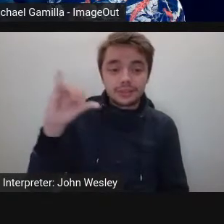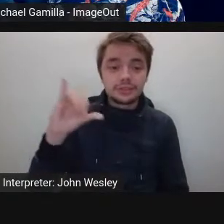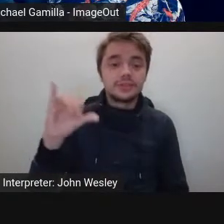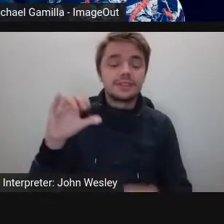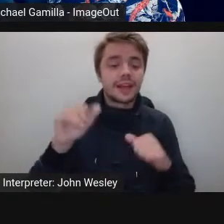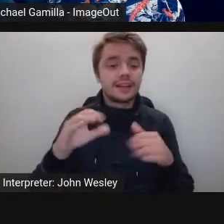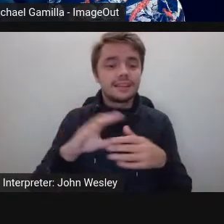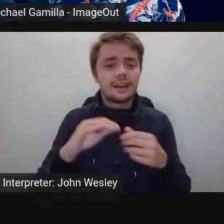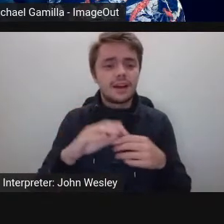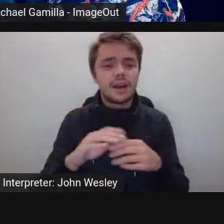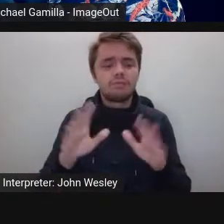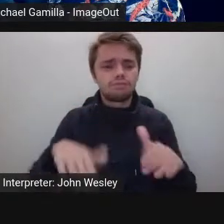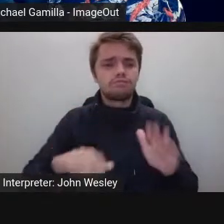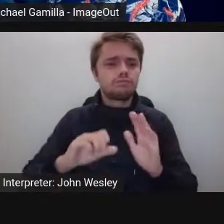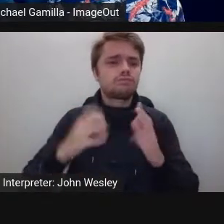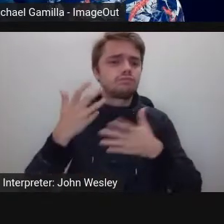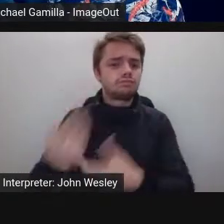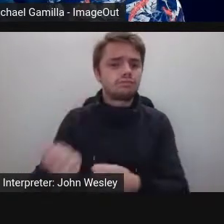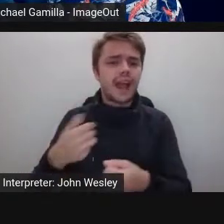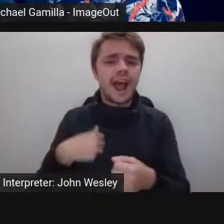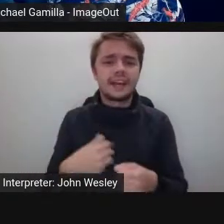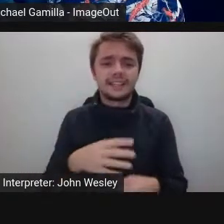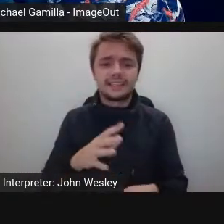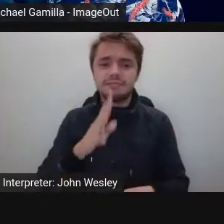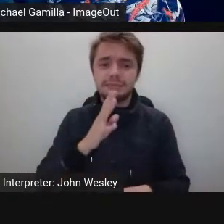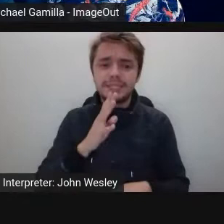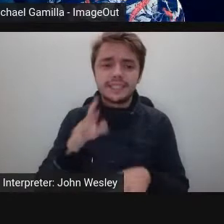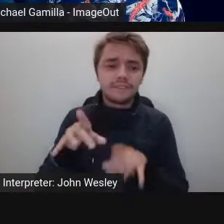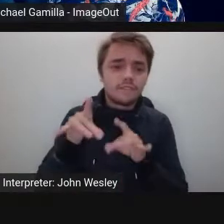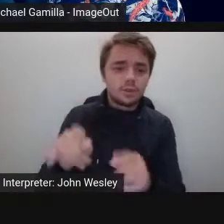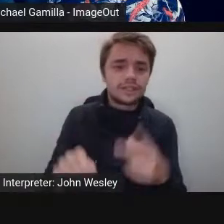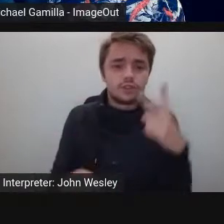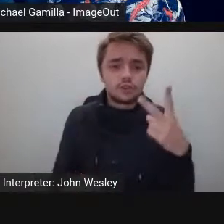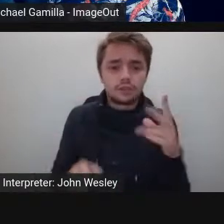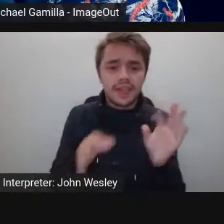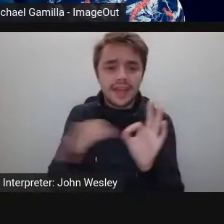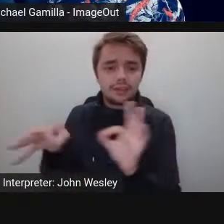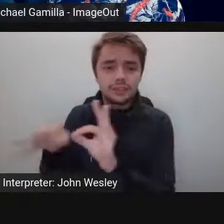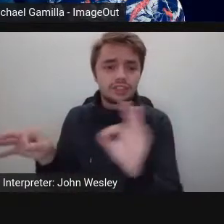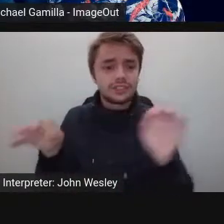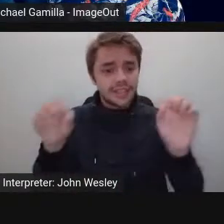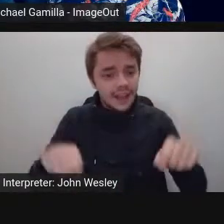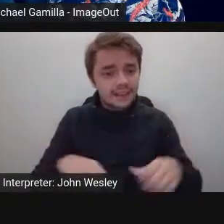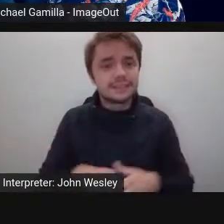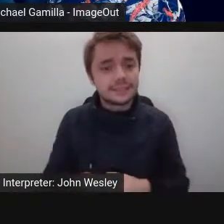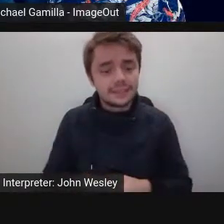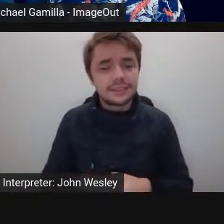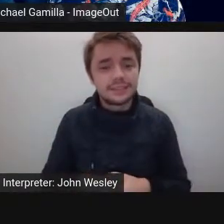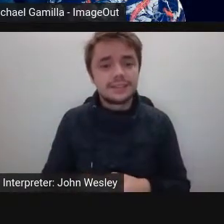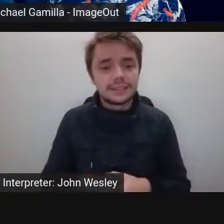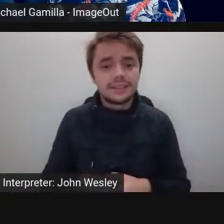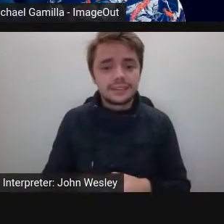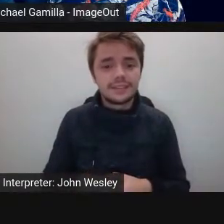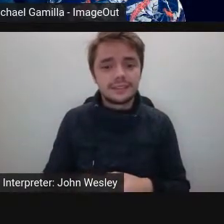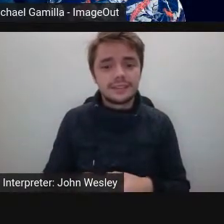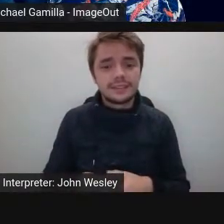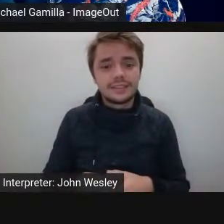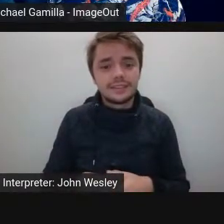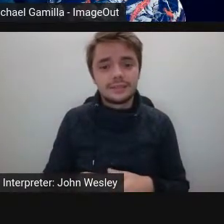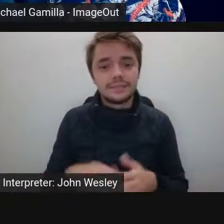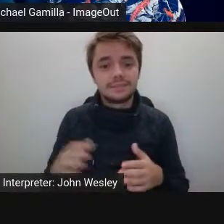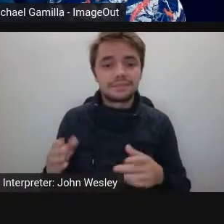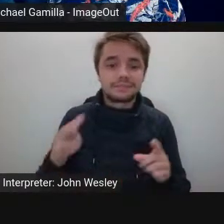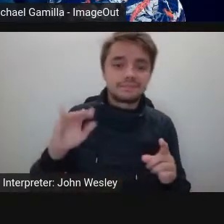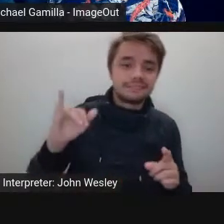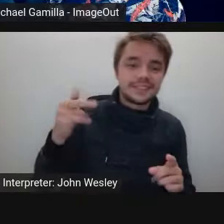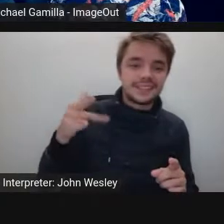speak two languages and yeah. I'm proud of that. And this is like, you know, like people like Juan Pablo said, you know, maybe they were